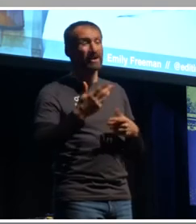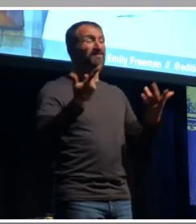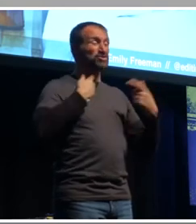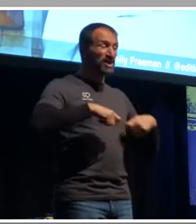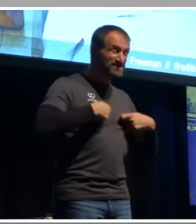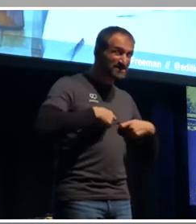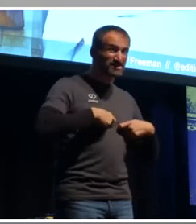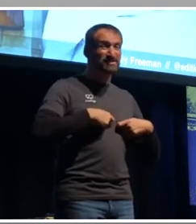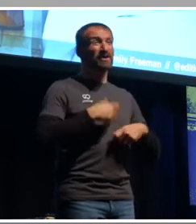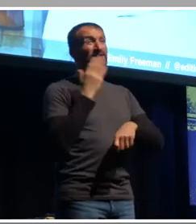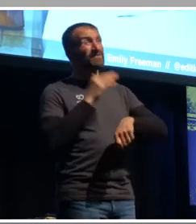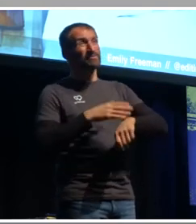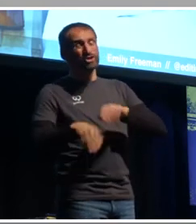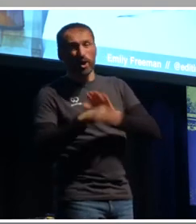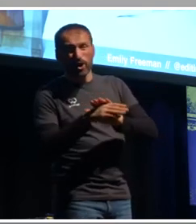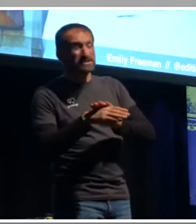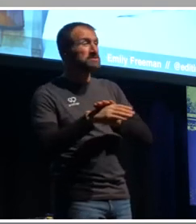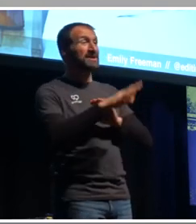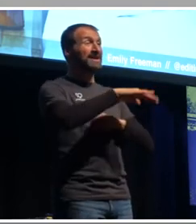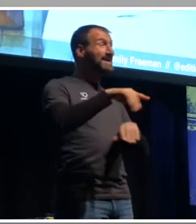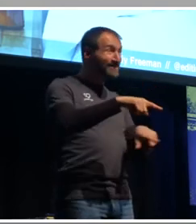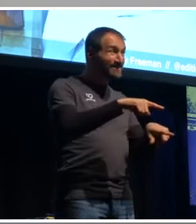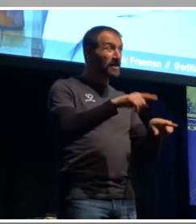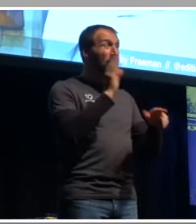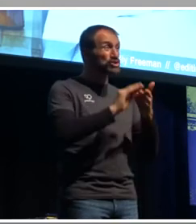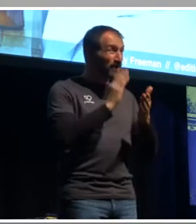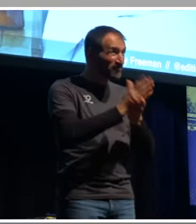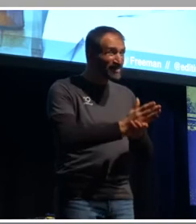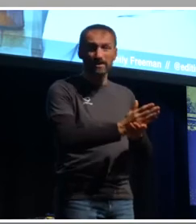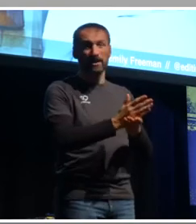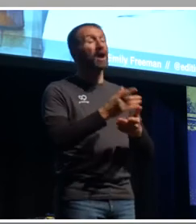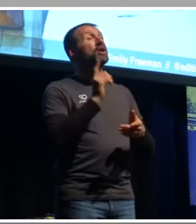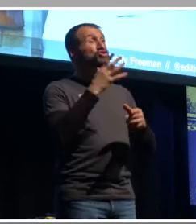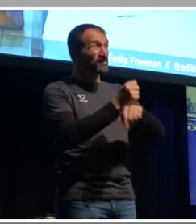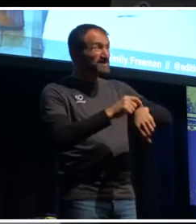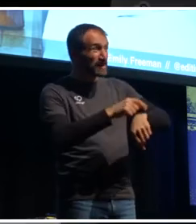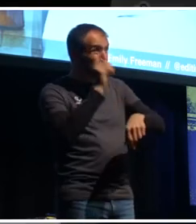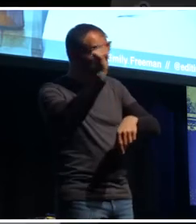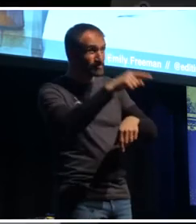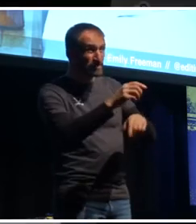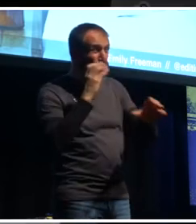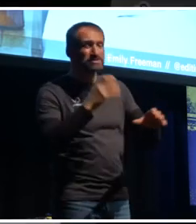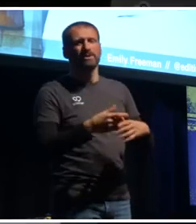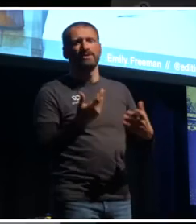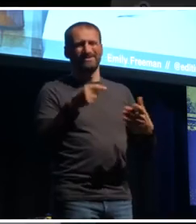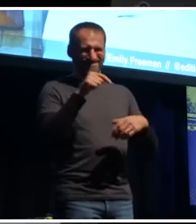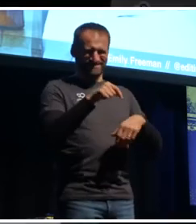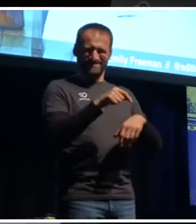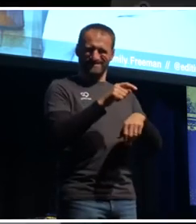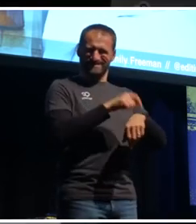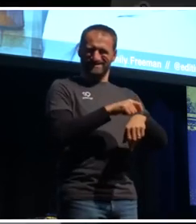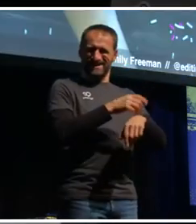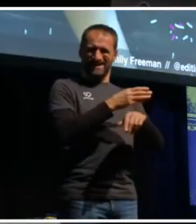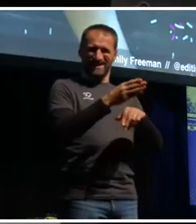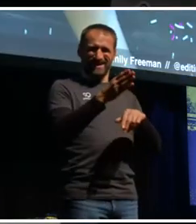their homework? Will they make it on time for the bus? By the time you get to work, your brain has already worked through a dozen